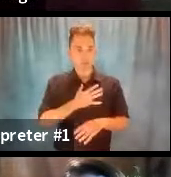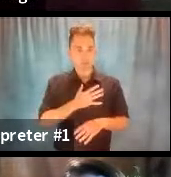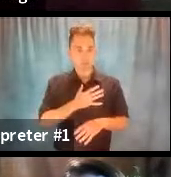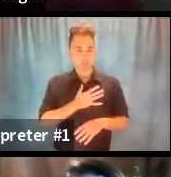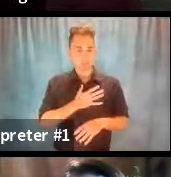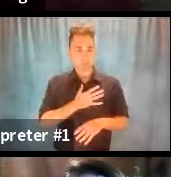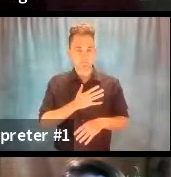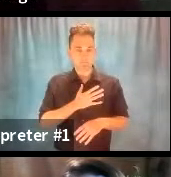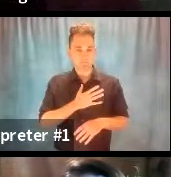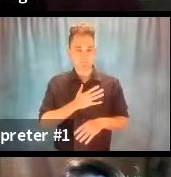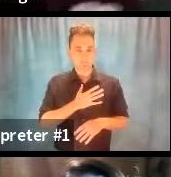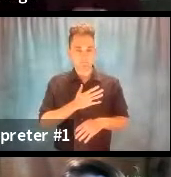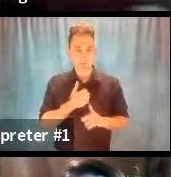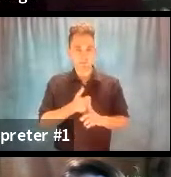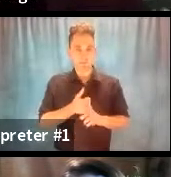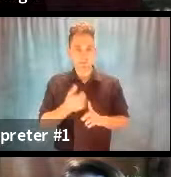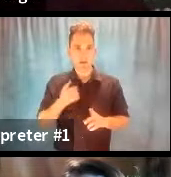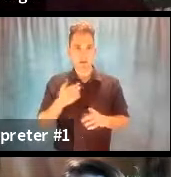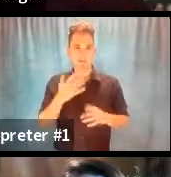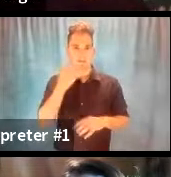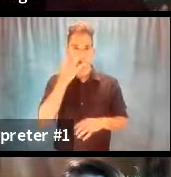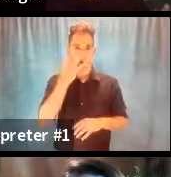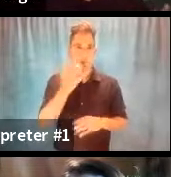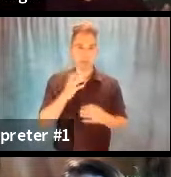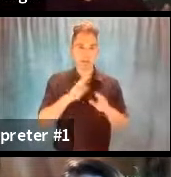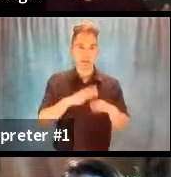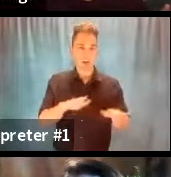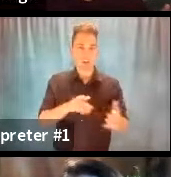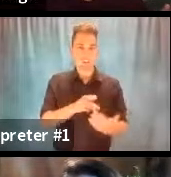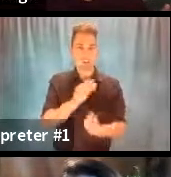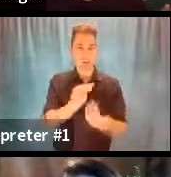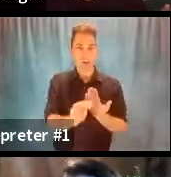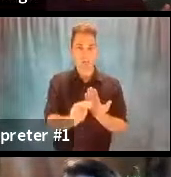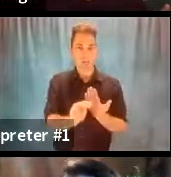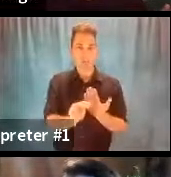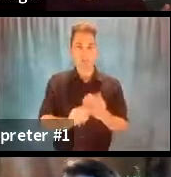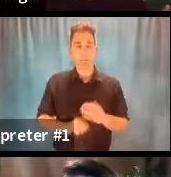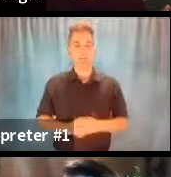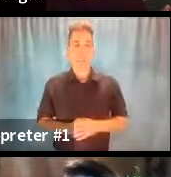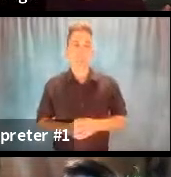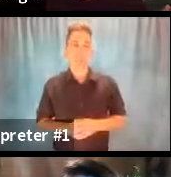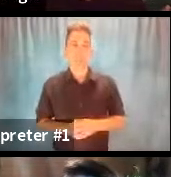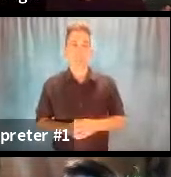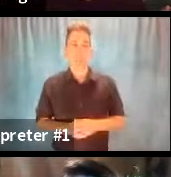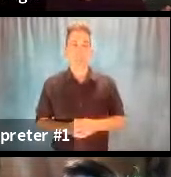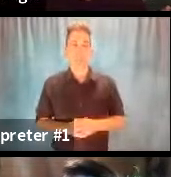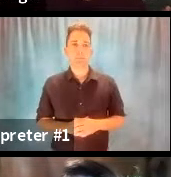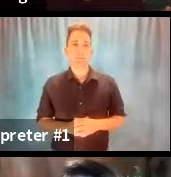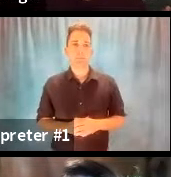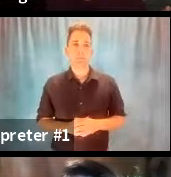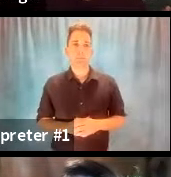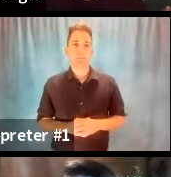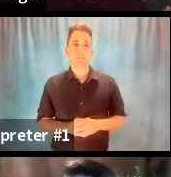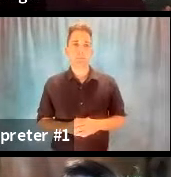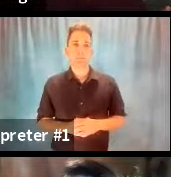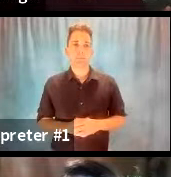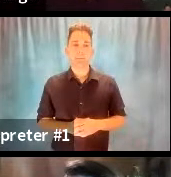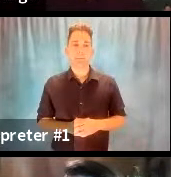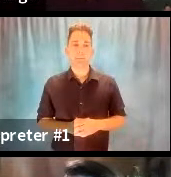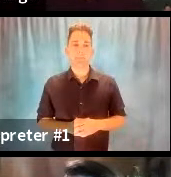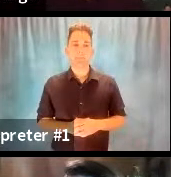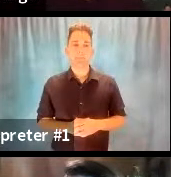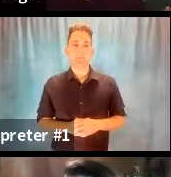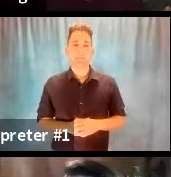childhood programs. And what we've done is making